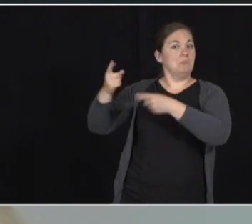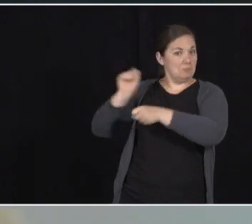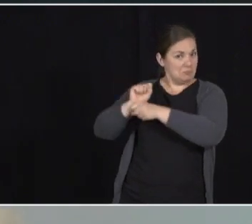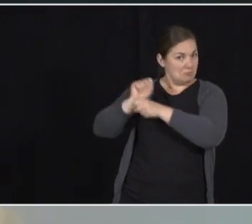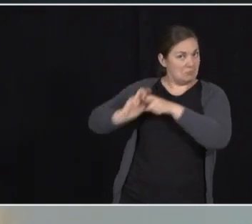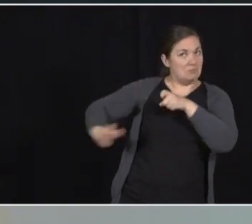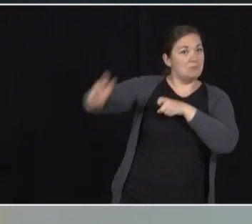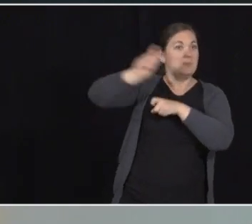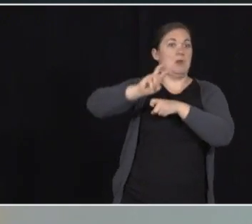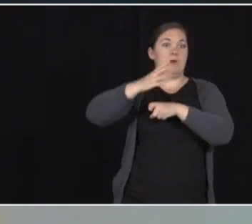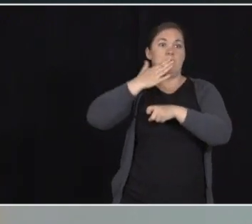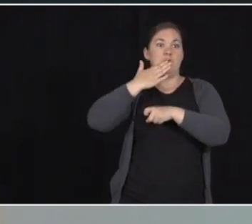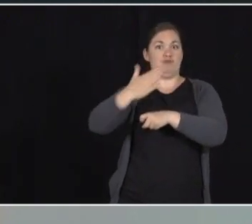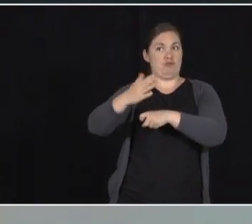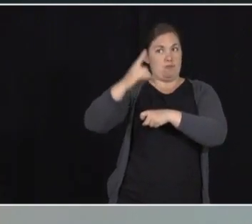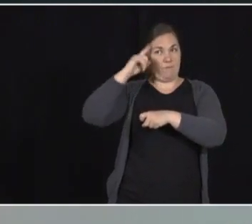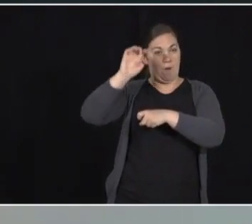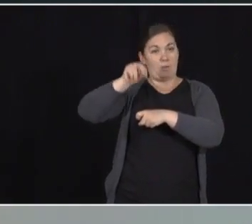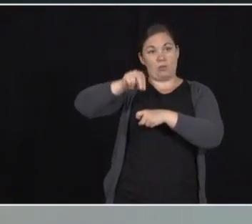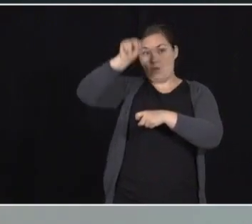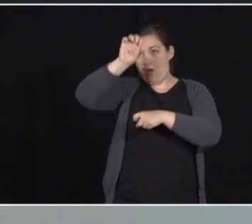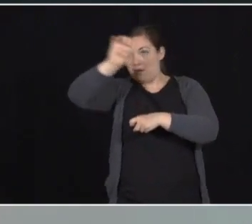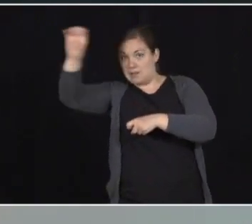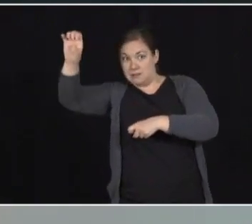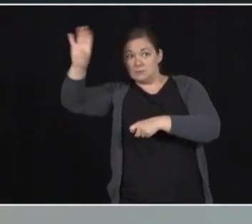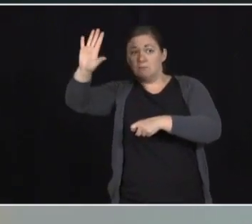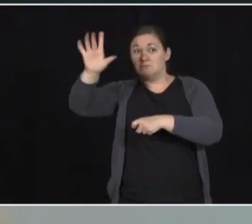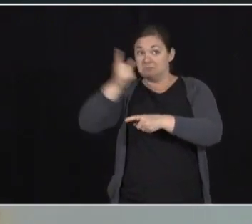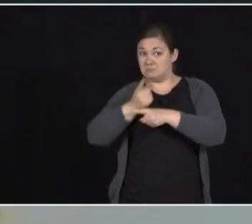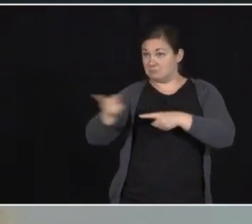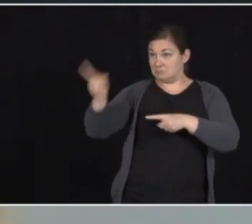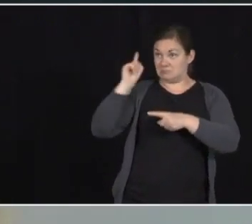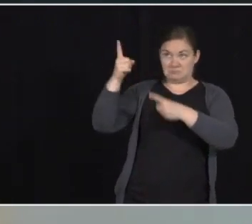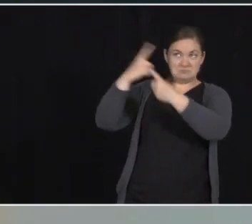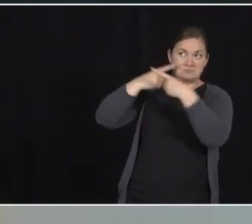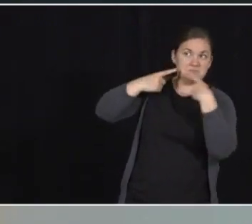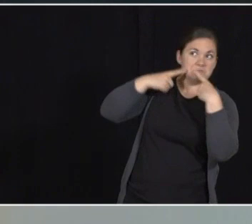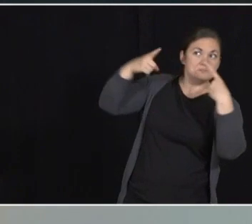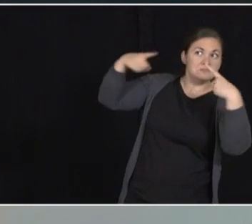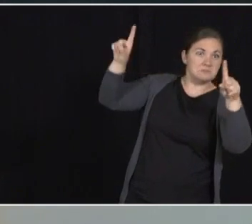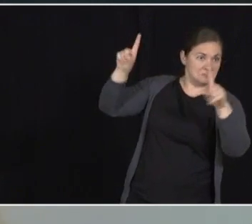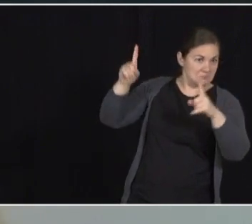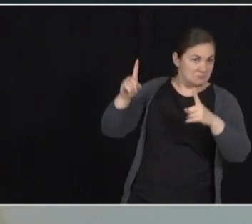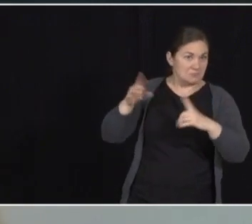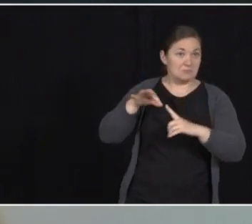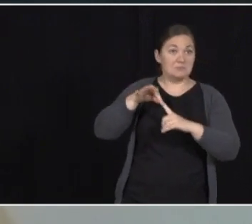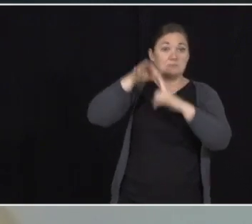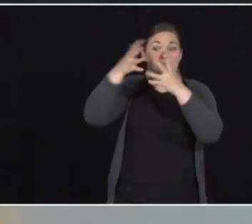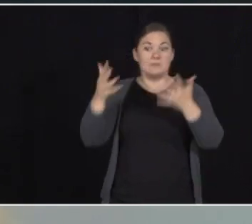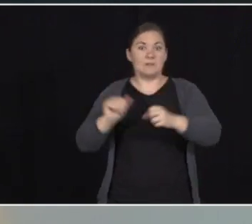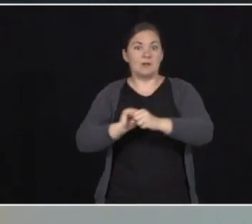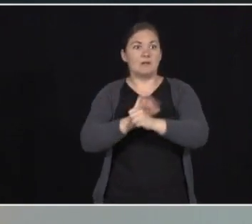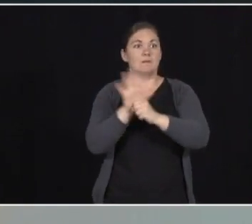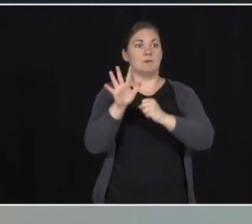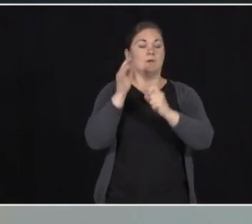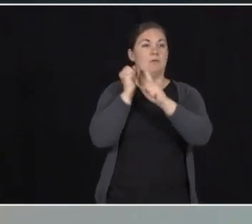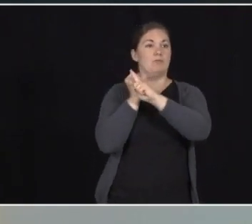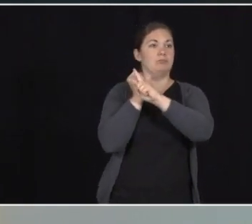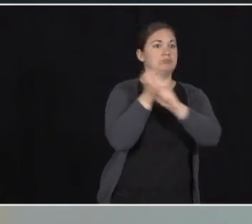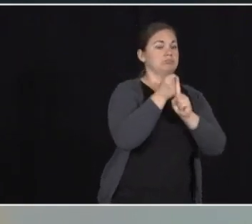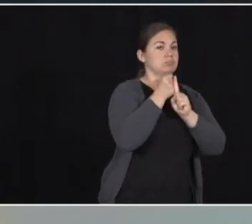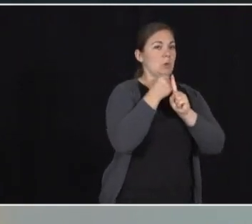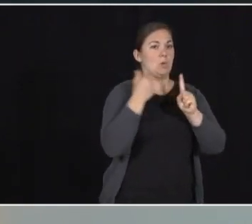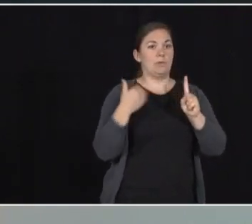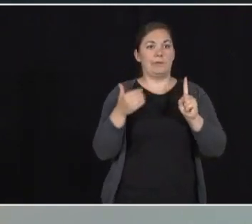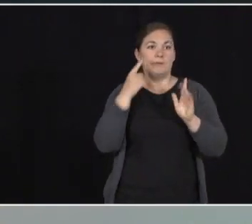proved, as we announced last week, to be very successful, especially in the context of COVID. You know, for many people, especially those